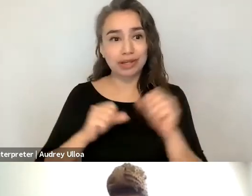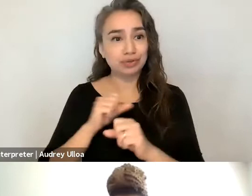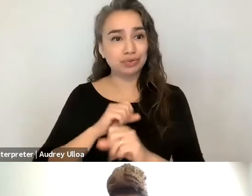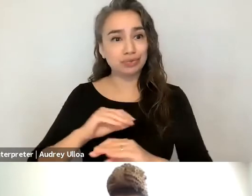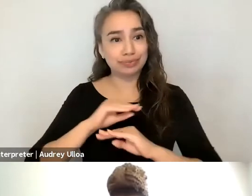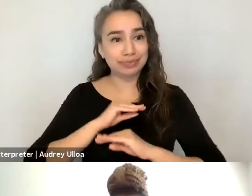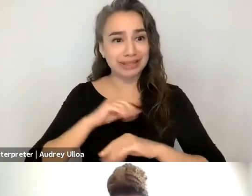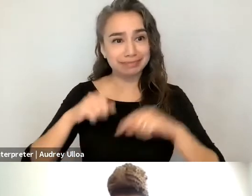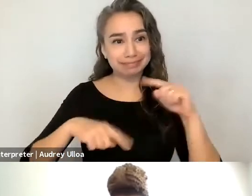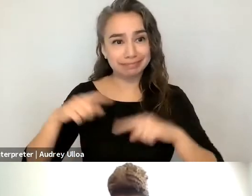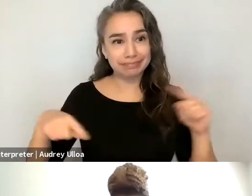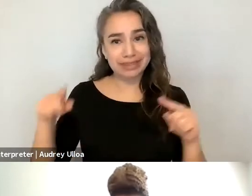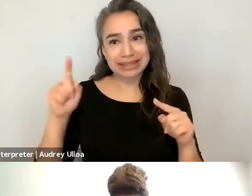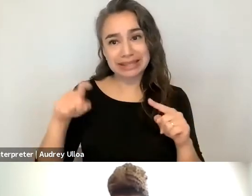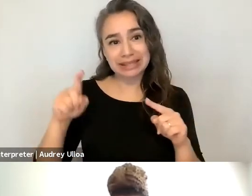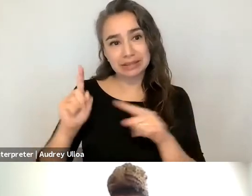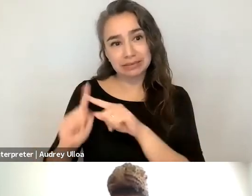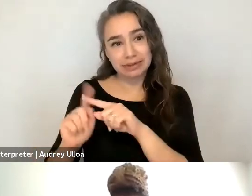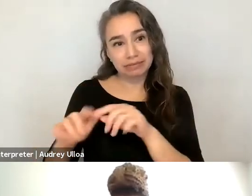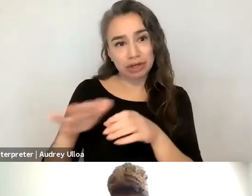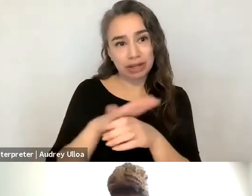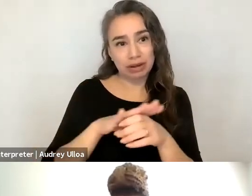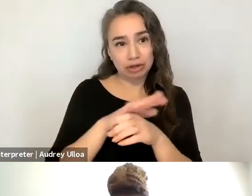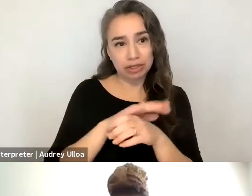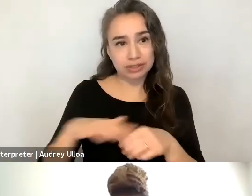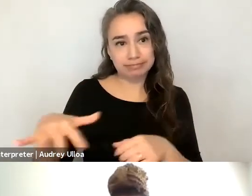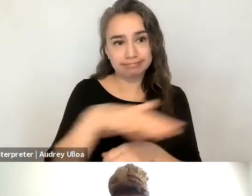and varying needs across our county.